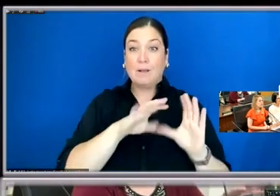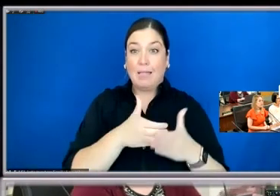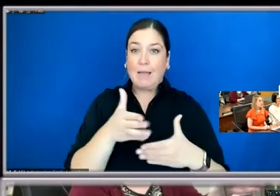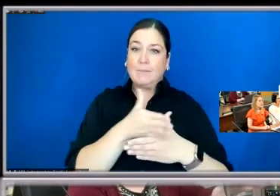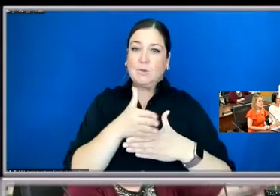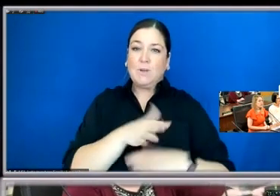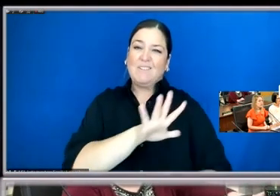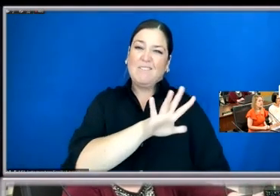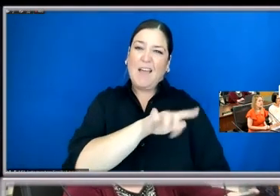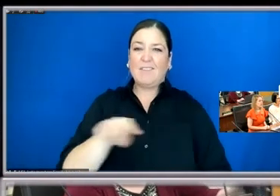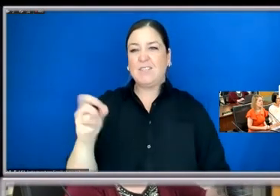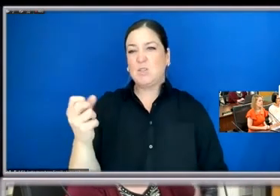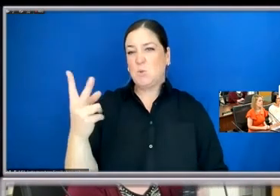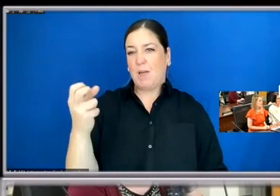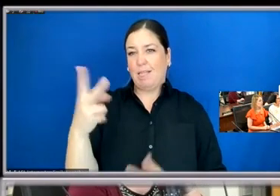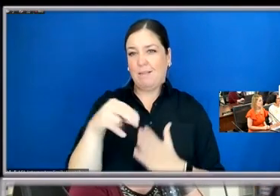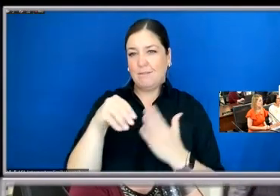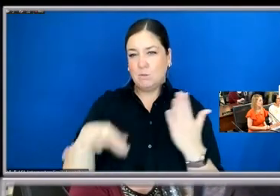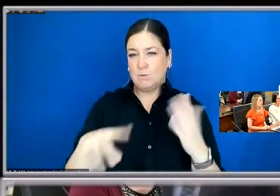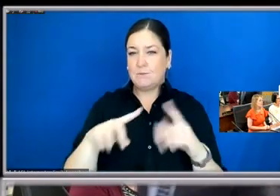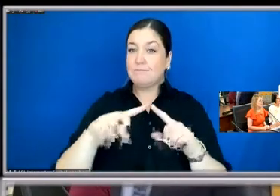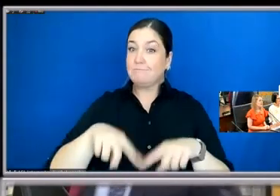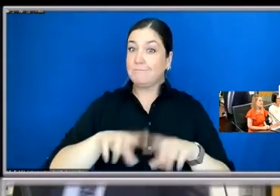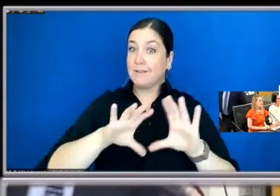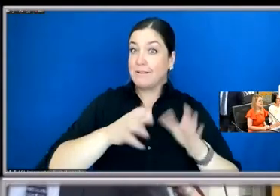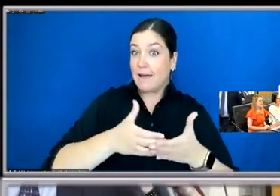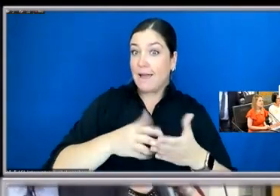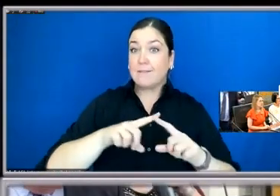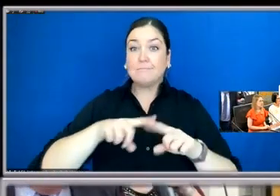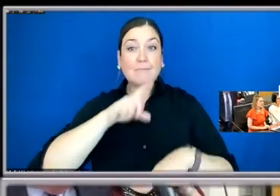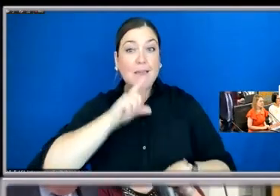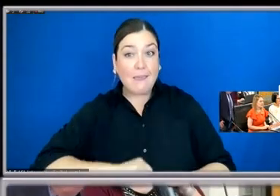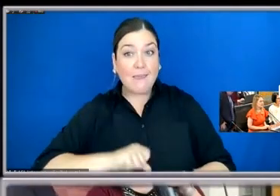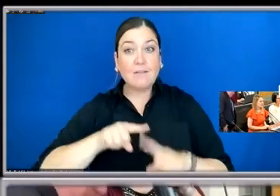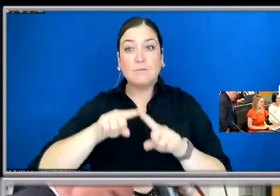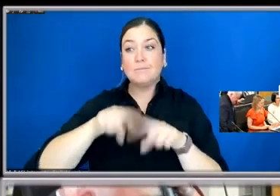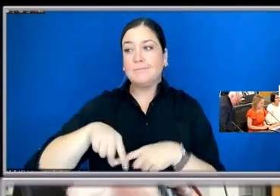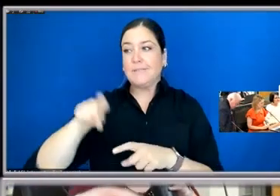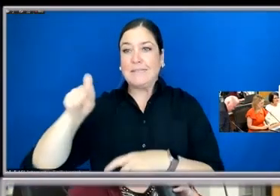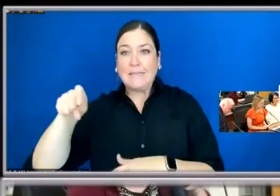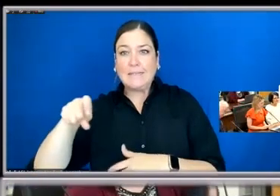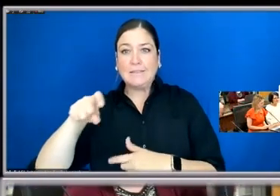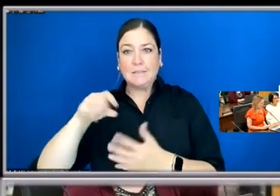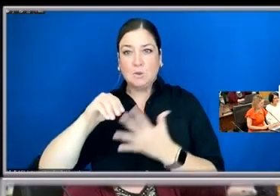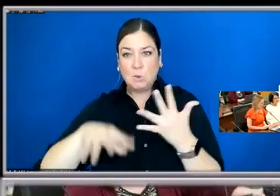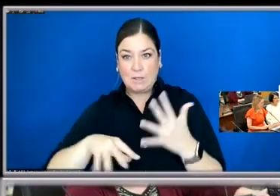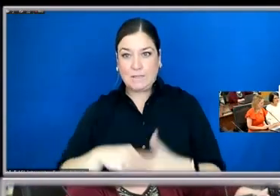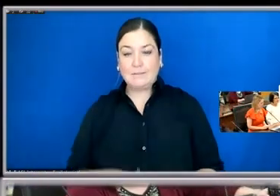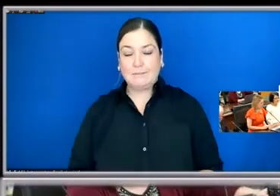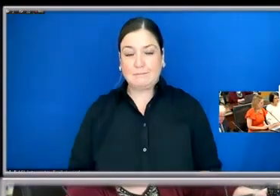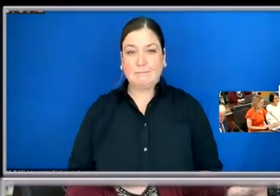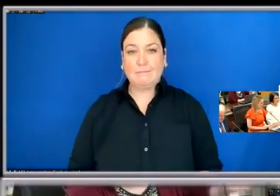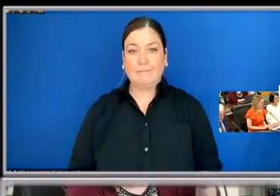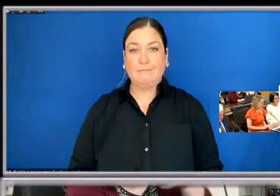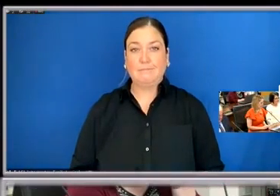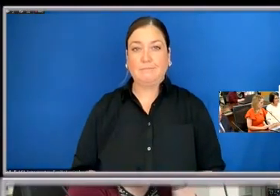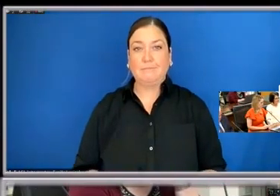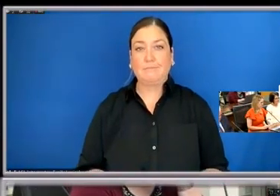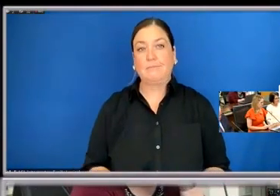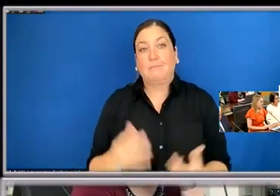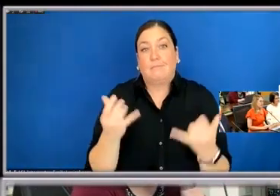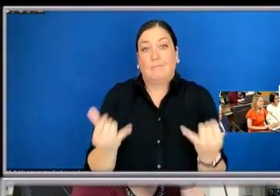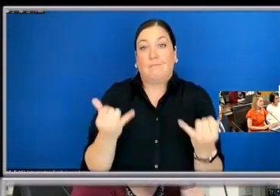5 and 12, depending on the class or the age or the needs of the students. And there are currently